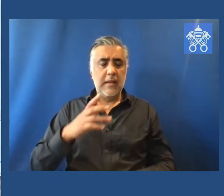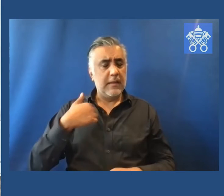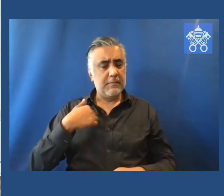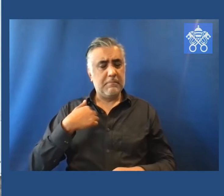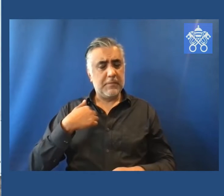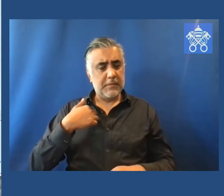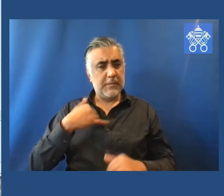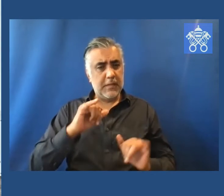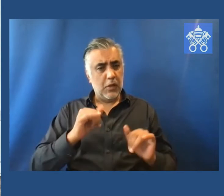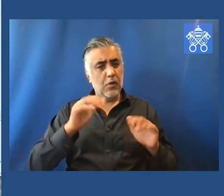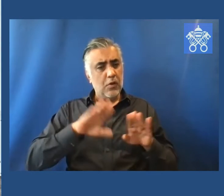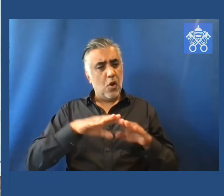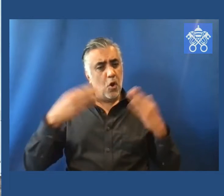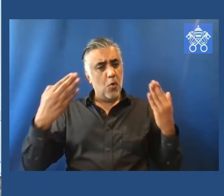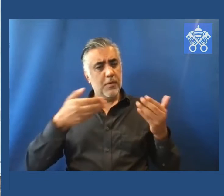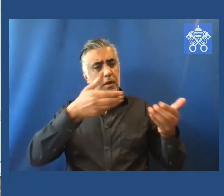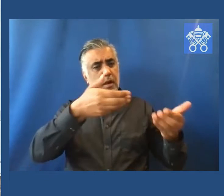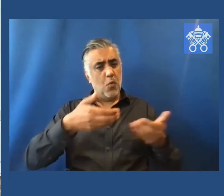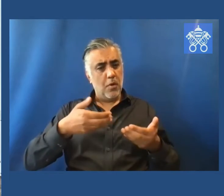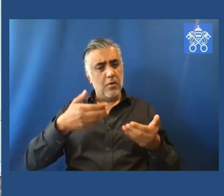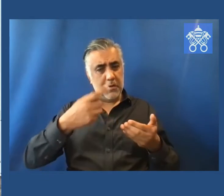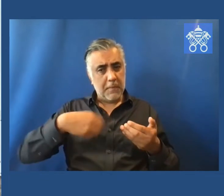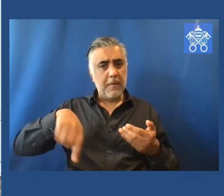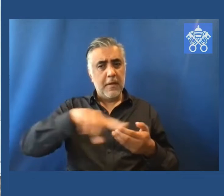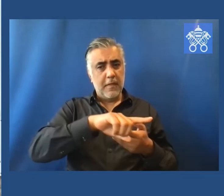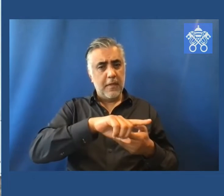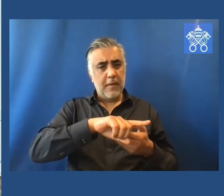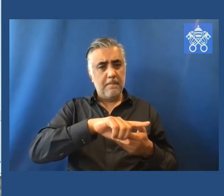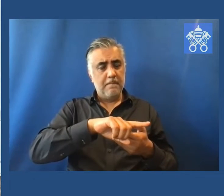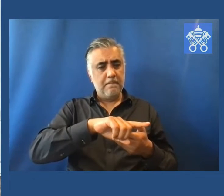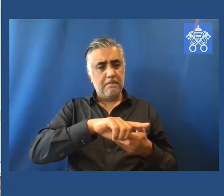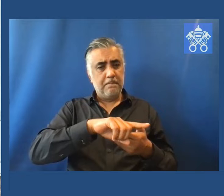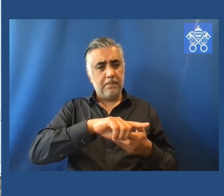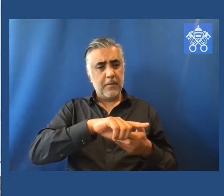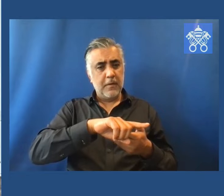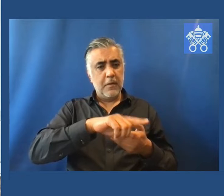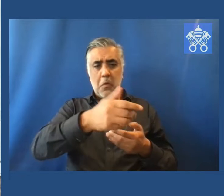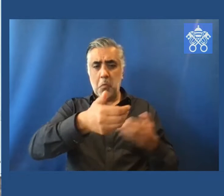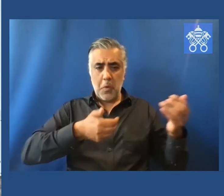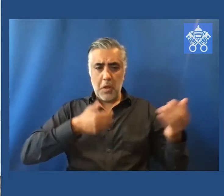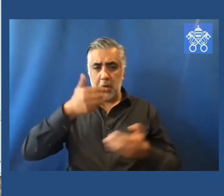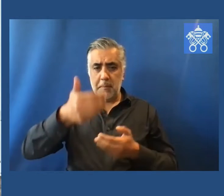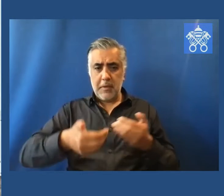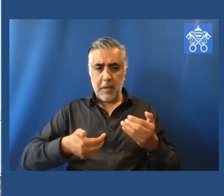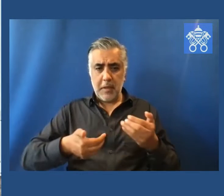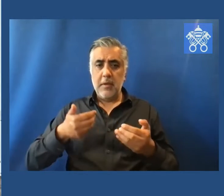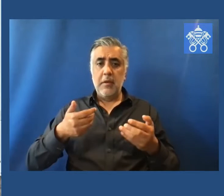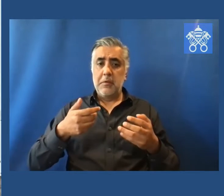Let us not tire of welcoming generously as we are,